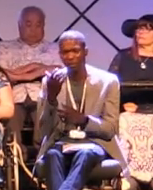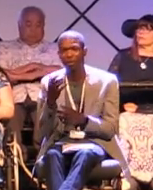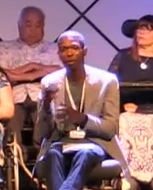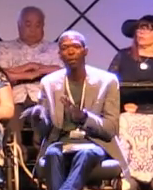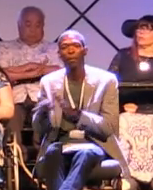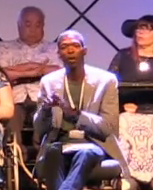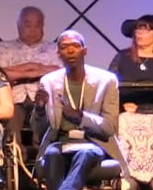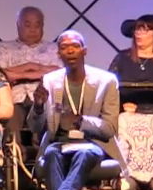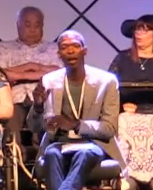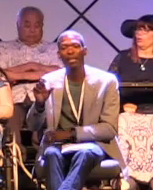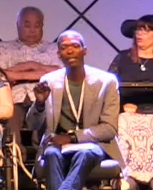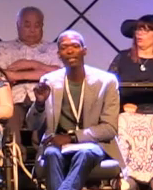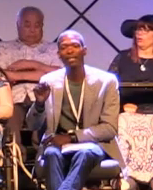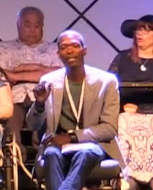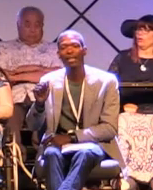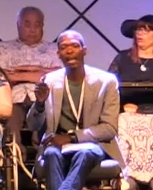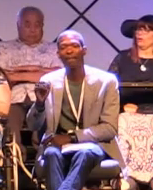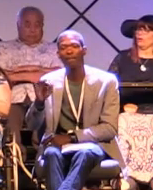Stanford University,